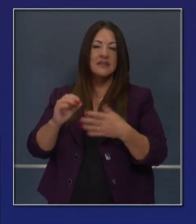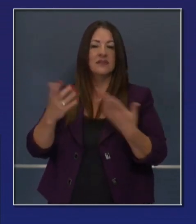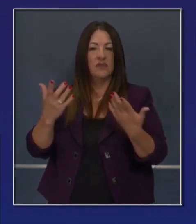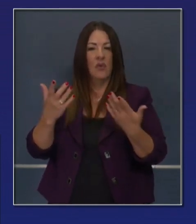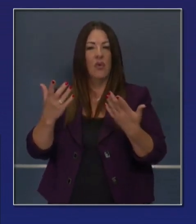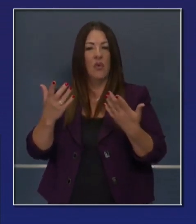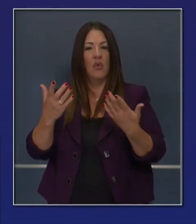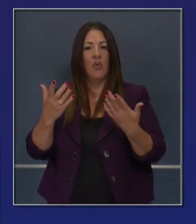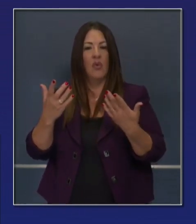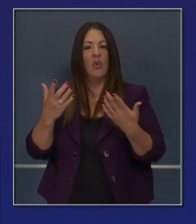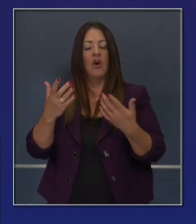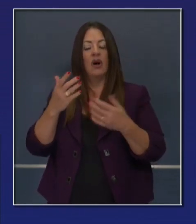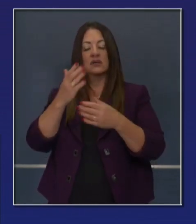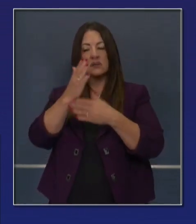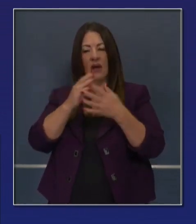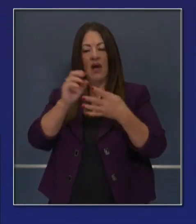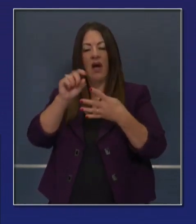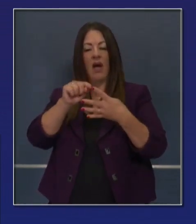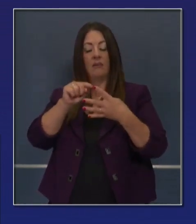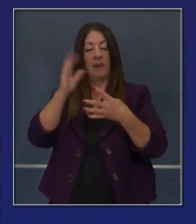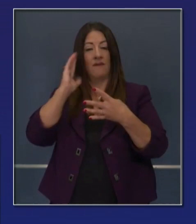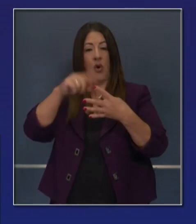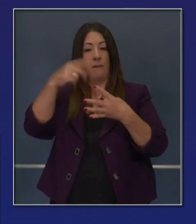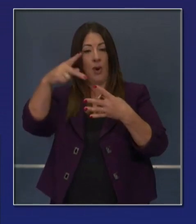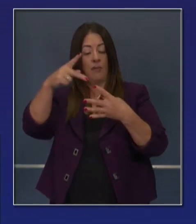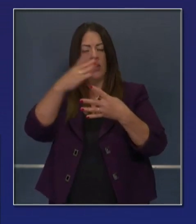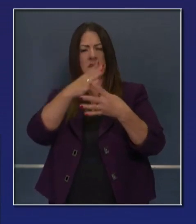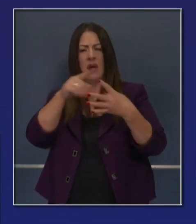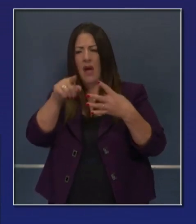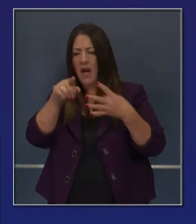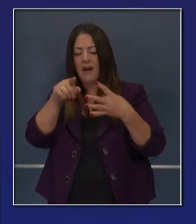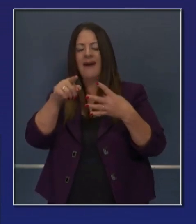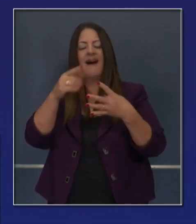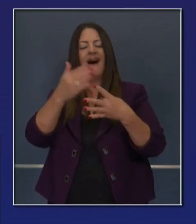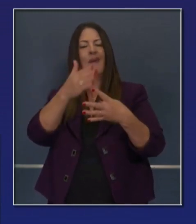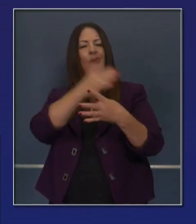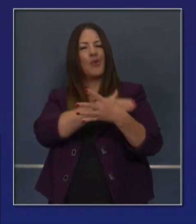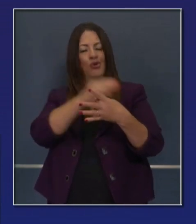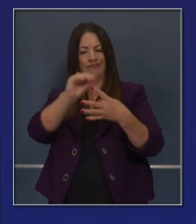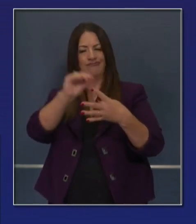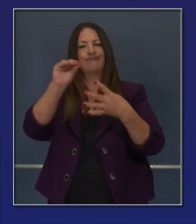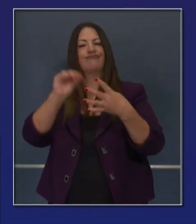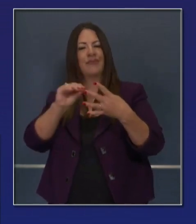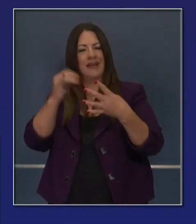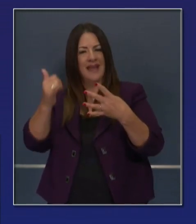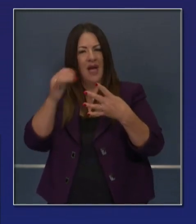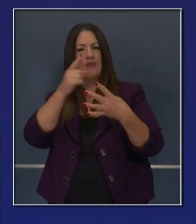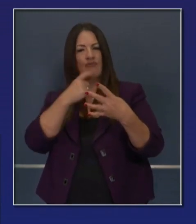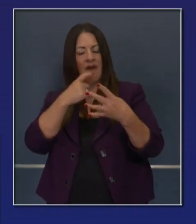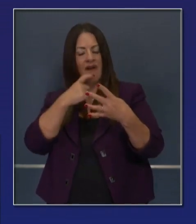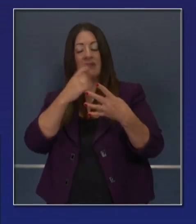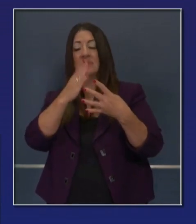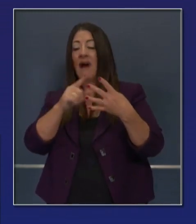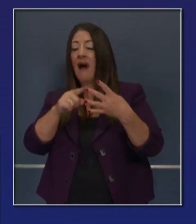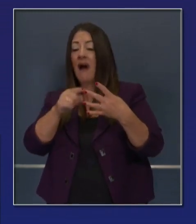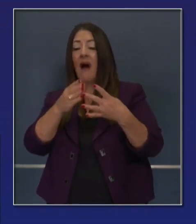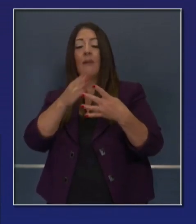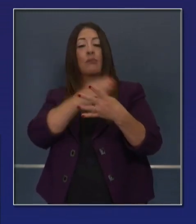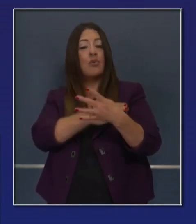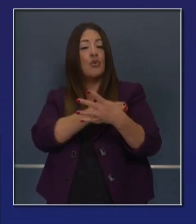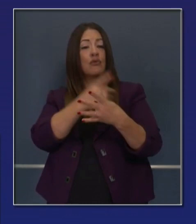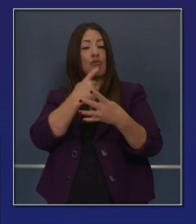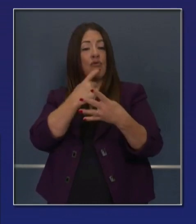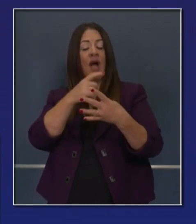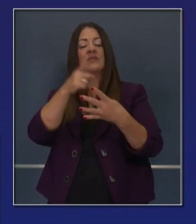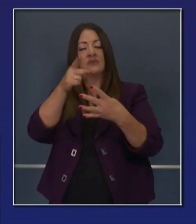red, into orange, or now even into yellow, the least restrictive tiers. So with that, sort of teeing